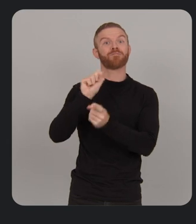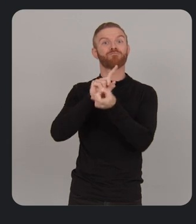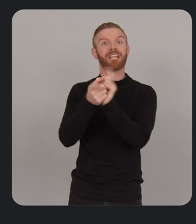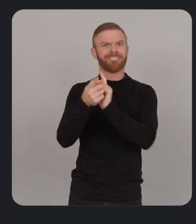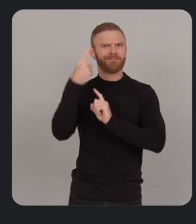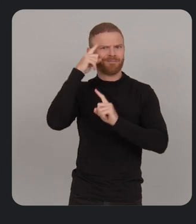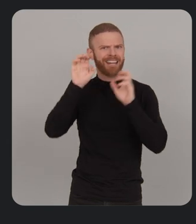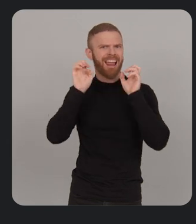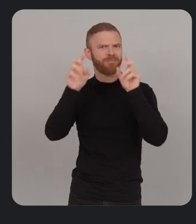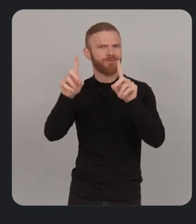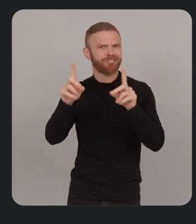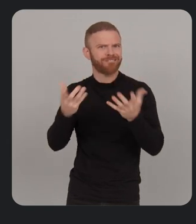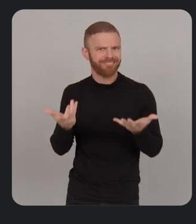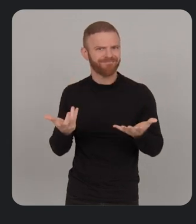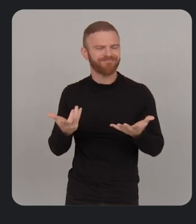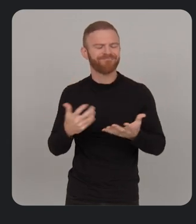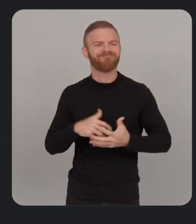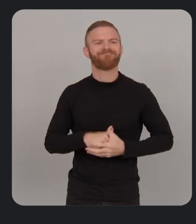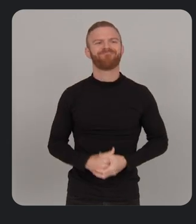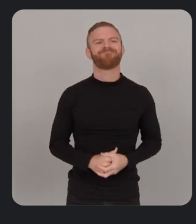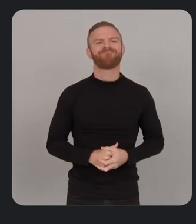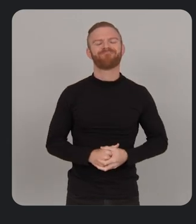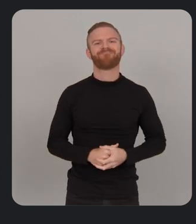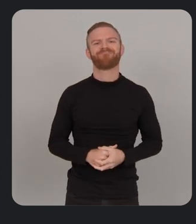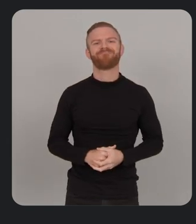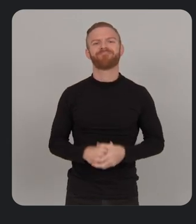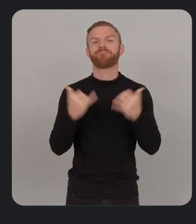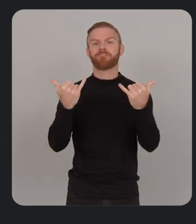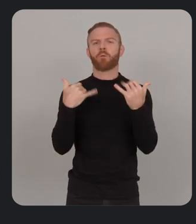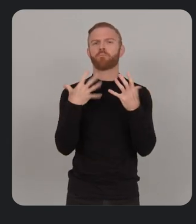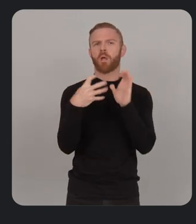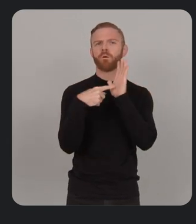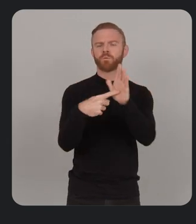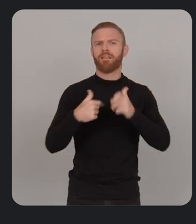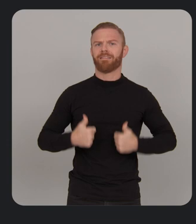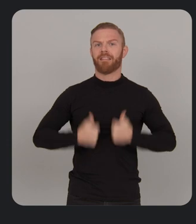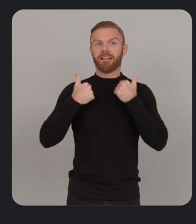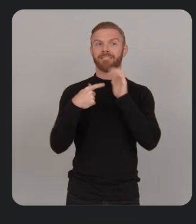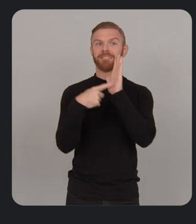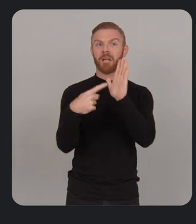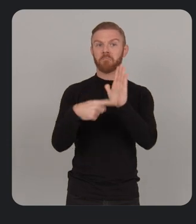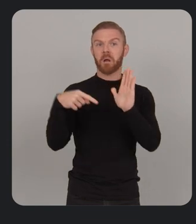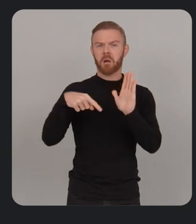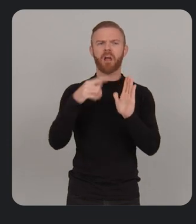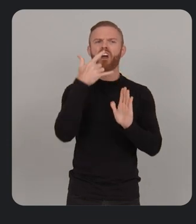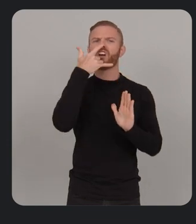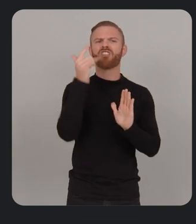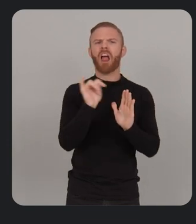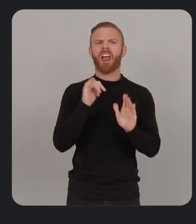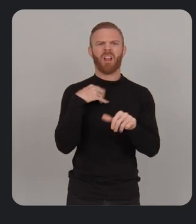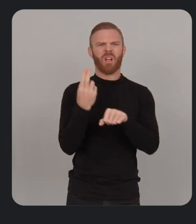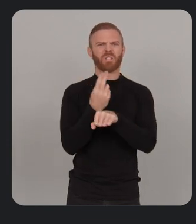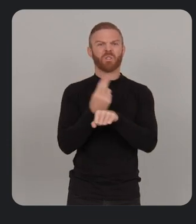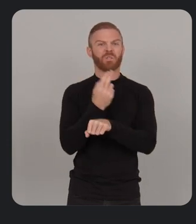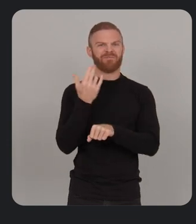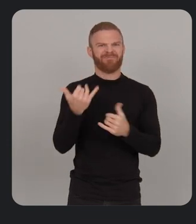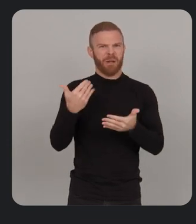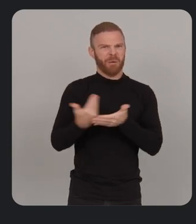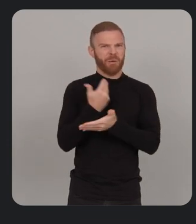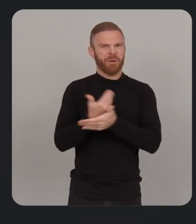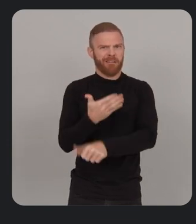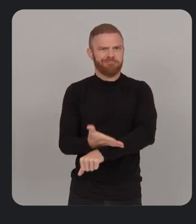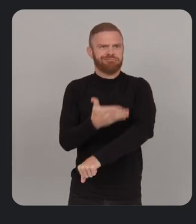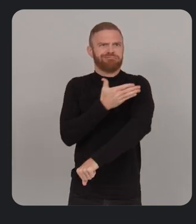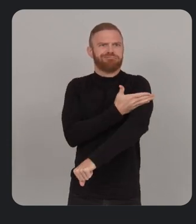the top ways people use Lens Translate. So now I want to show you a live demo of what this looks like with our